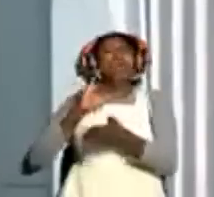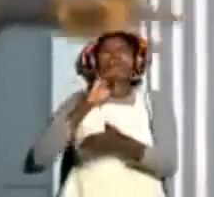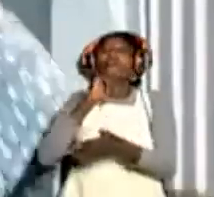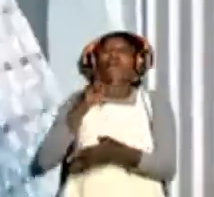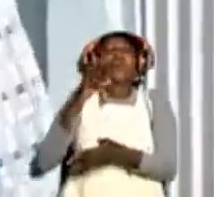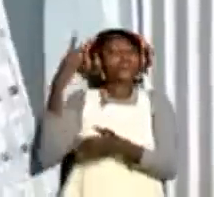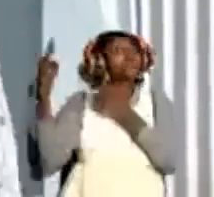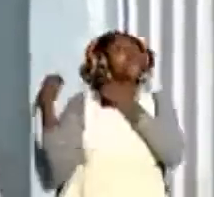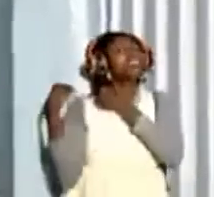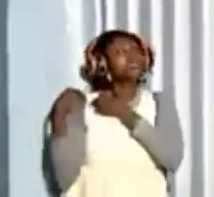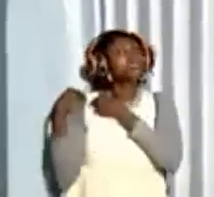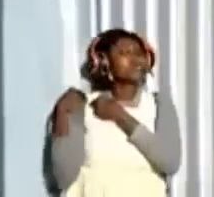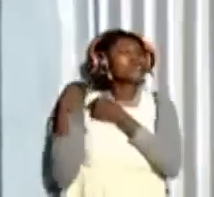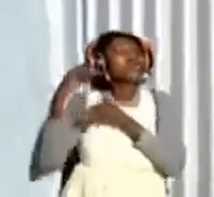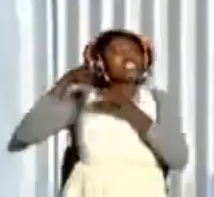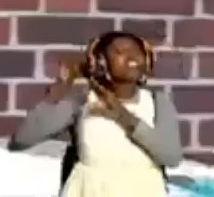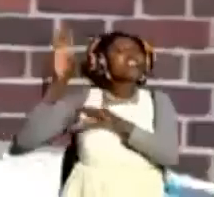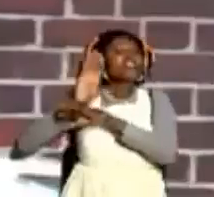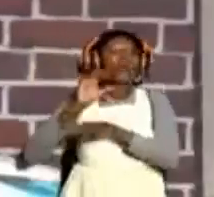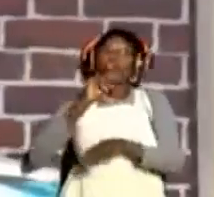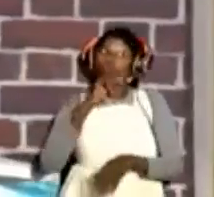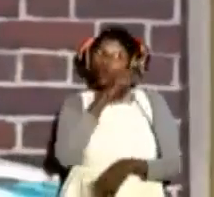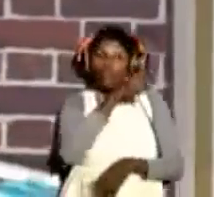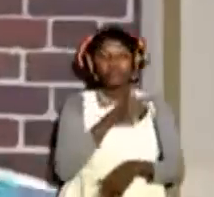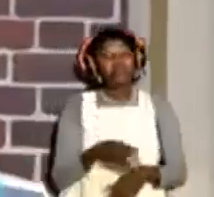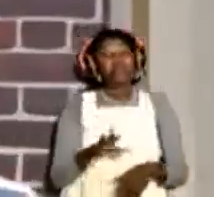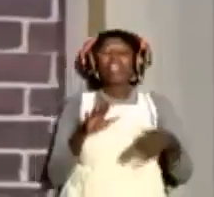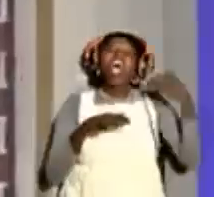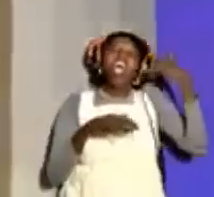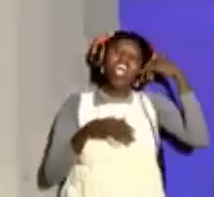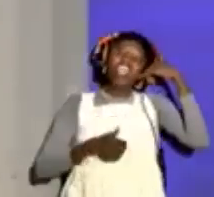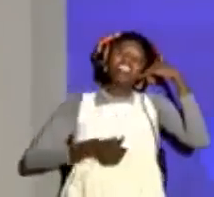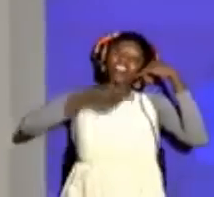it's not about you, sir. He said,